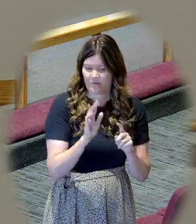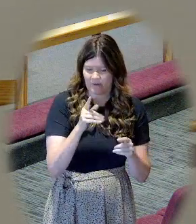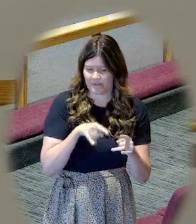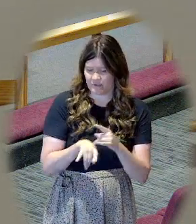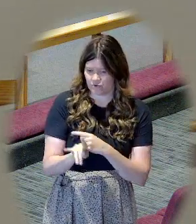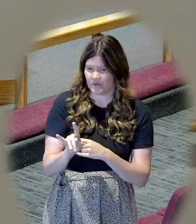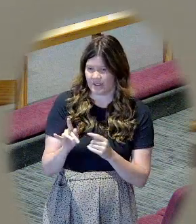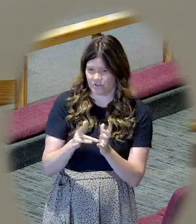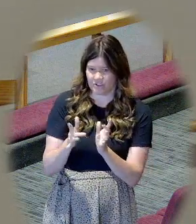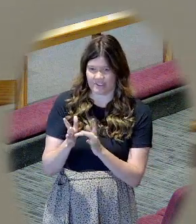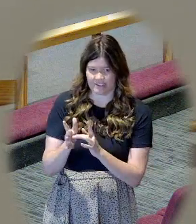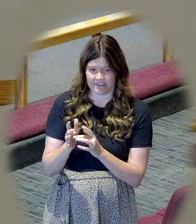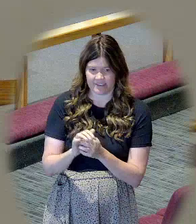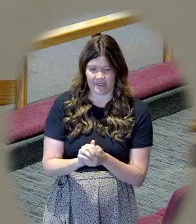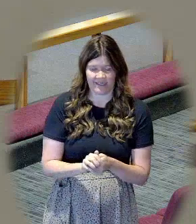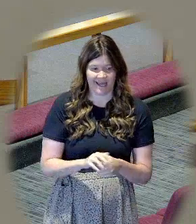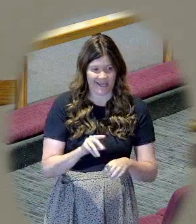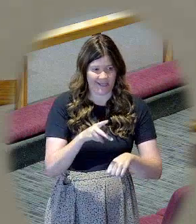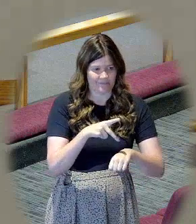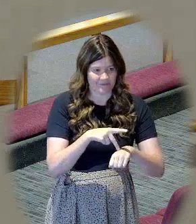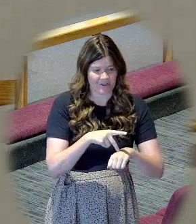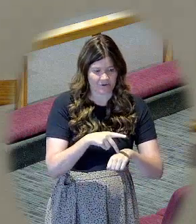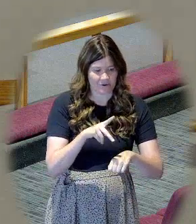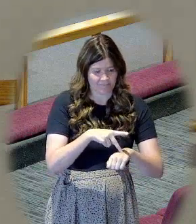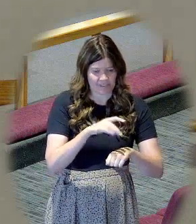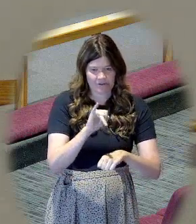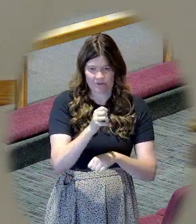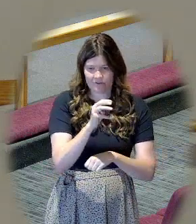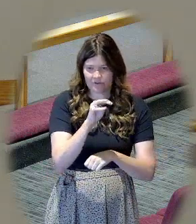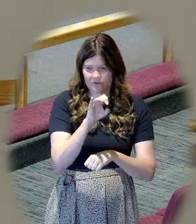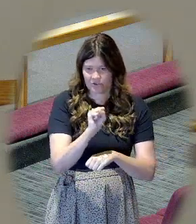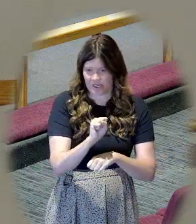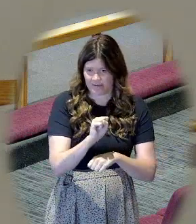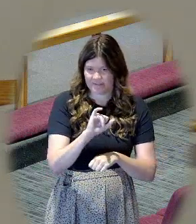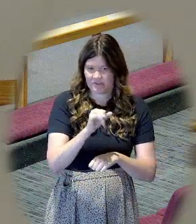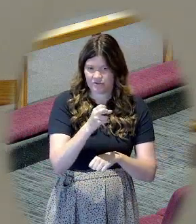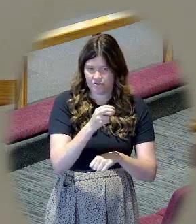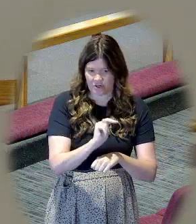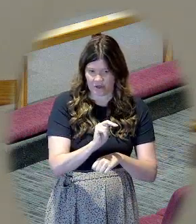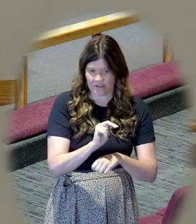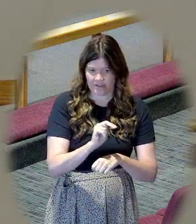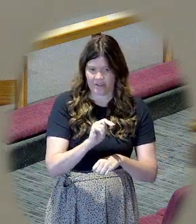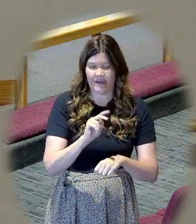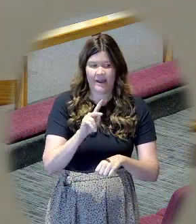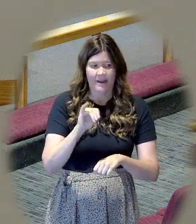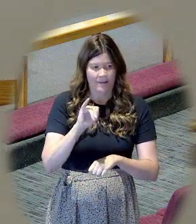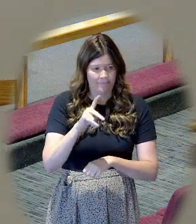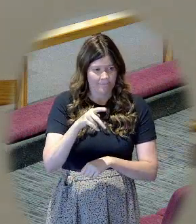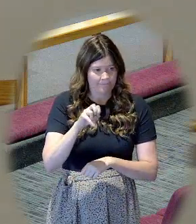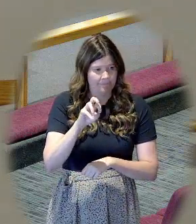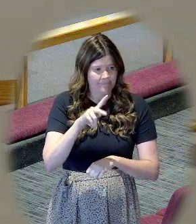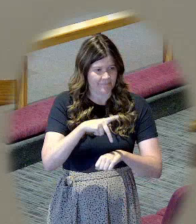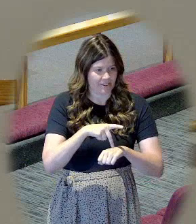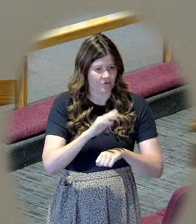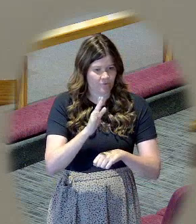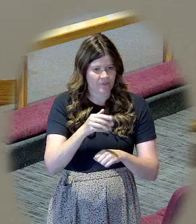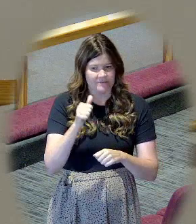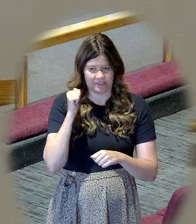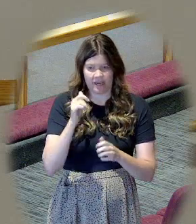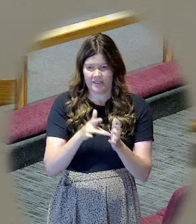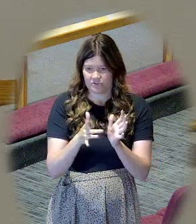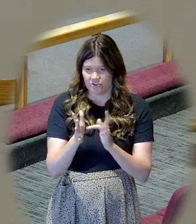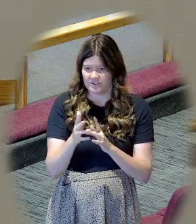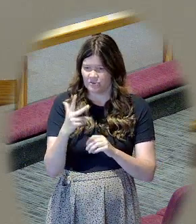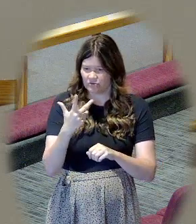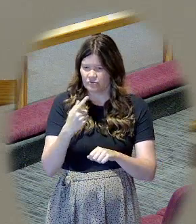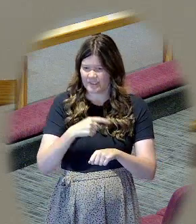Even Peter, of that inner circle, Peter, James, and John, Peter is going to deny Jesus three times before the sun